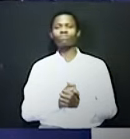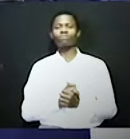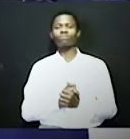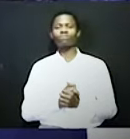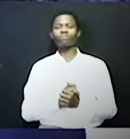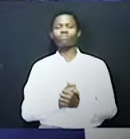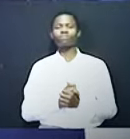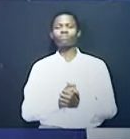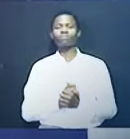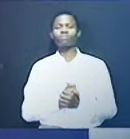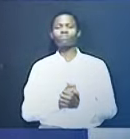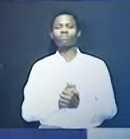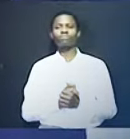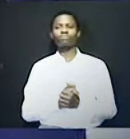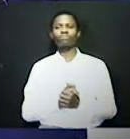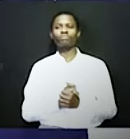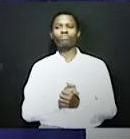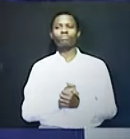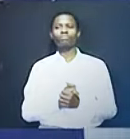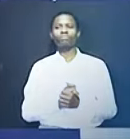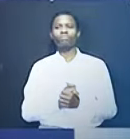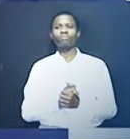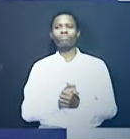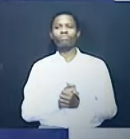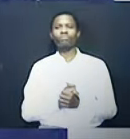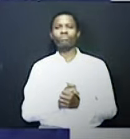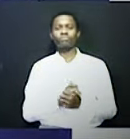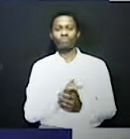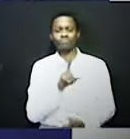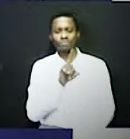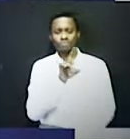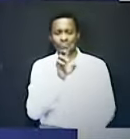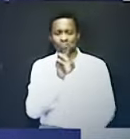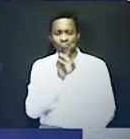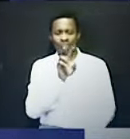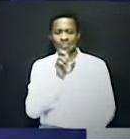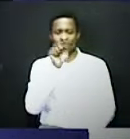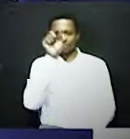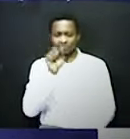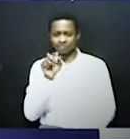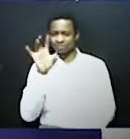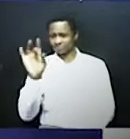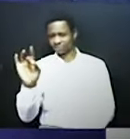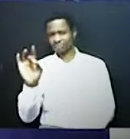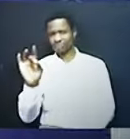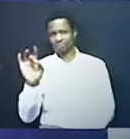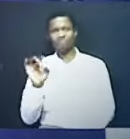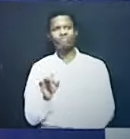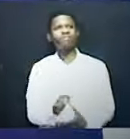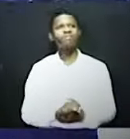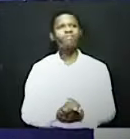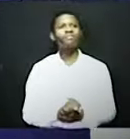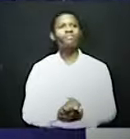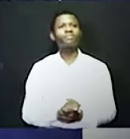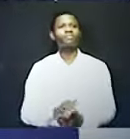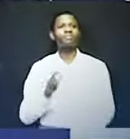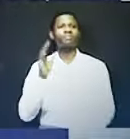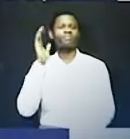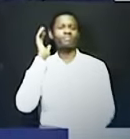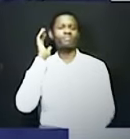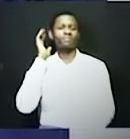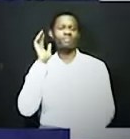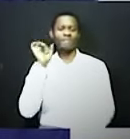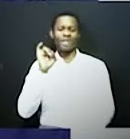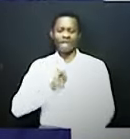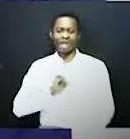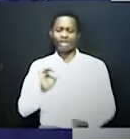enisuo mano atopiti ewoso. Now verse 8 from the NIV. Yehwe nyimu wotwe no a I